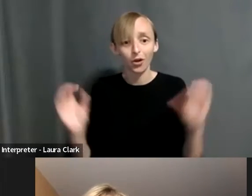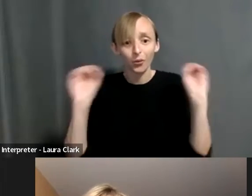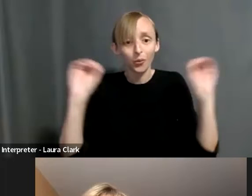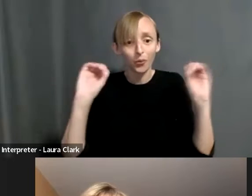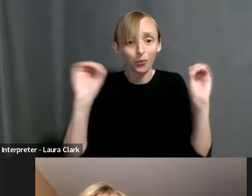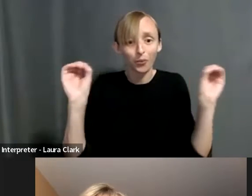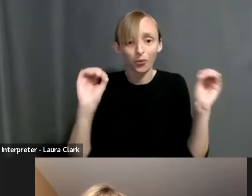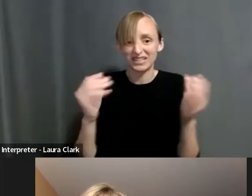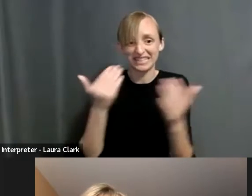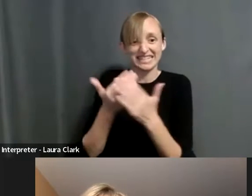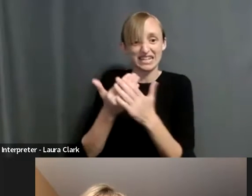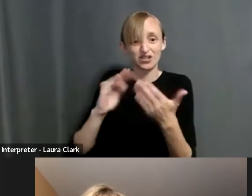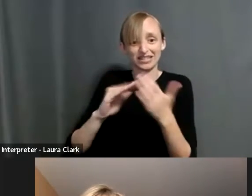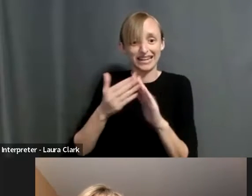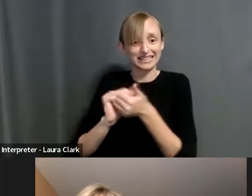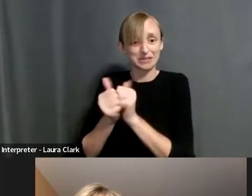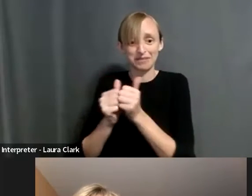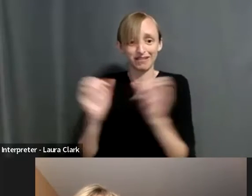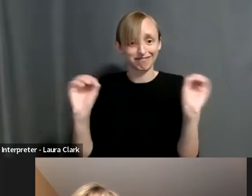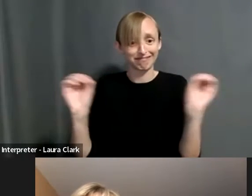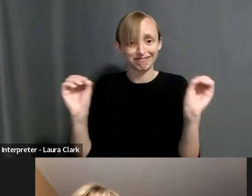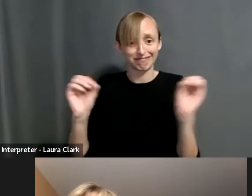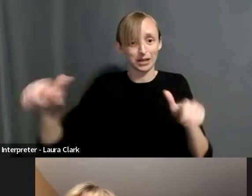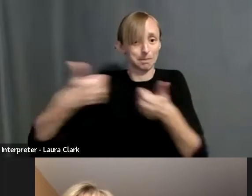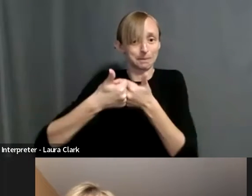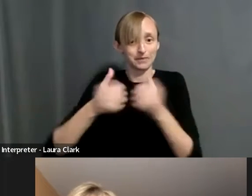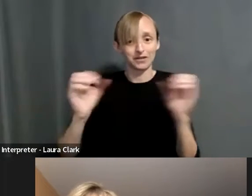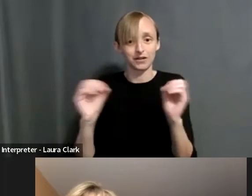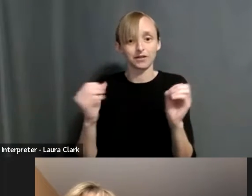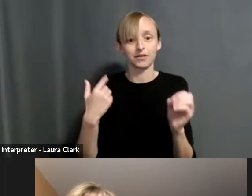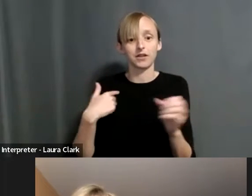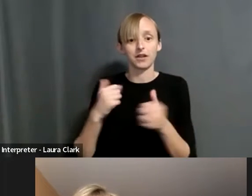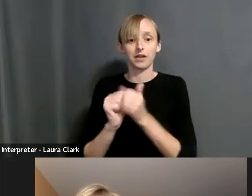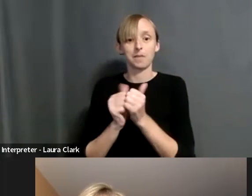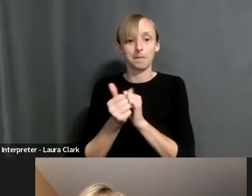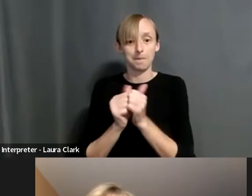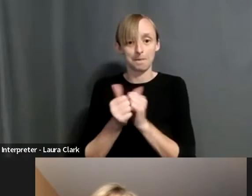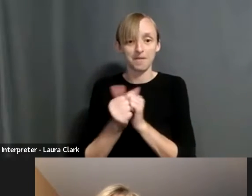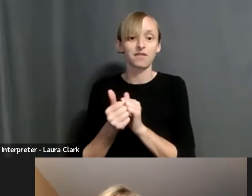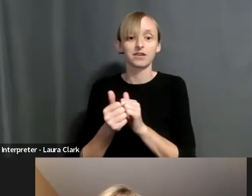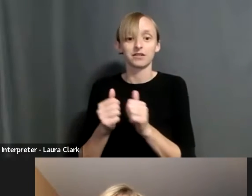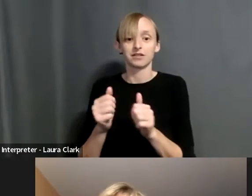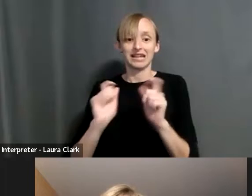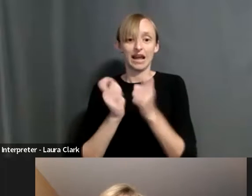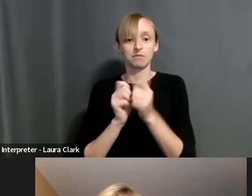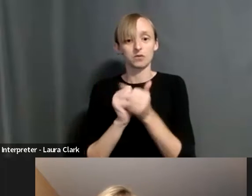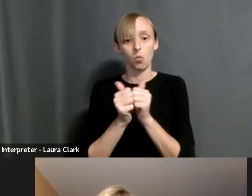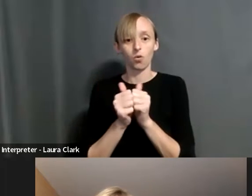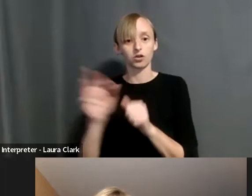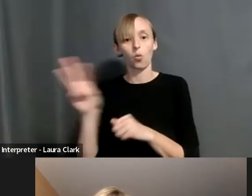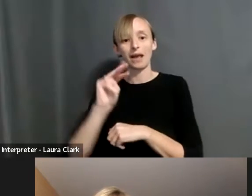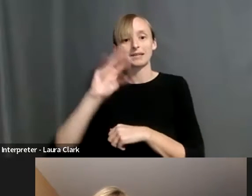The players that play adaptive sports, like, we pull from like the whole West Michigan